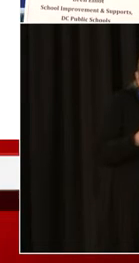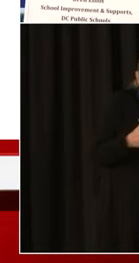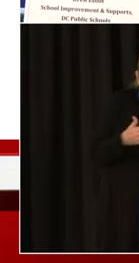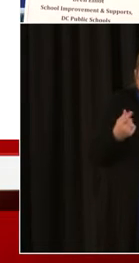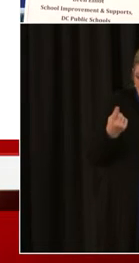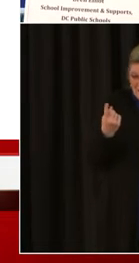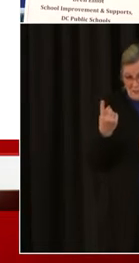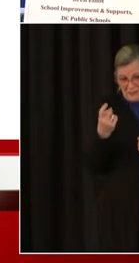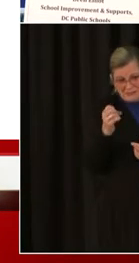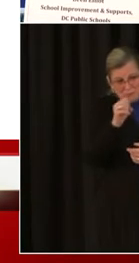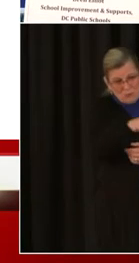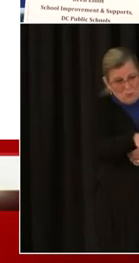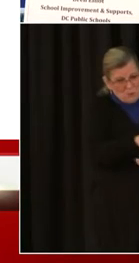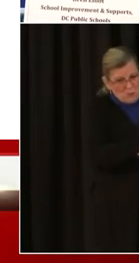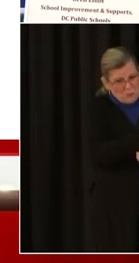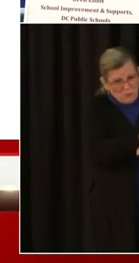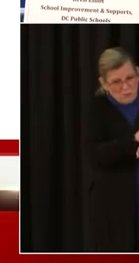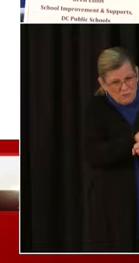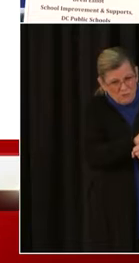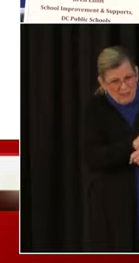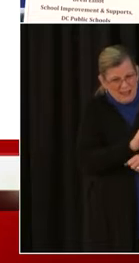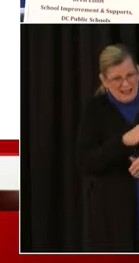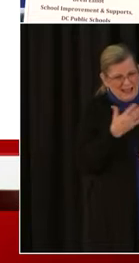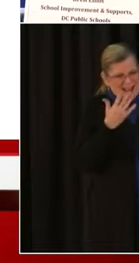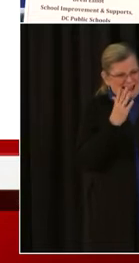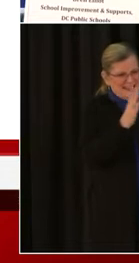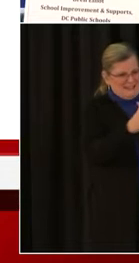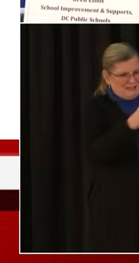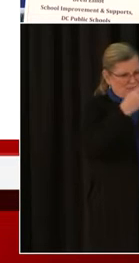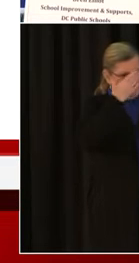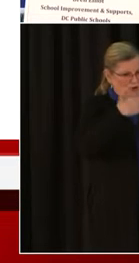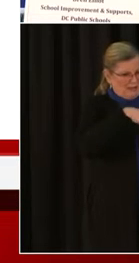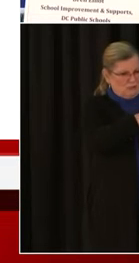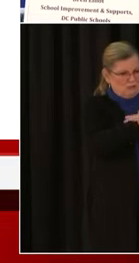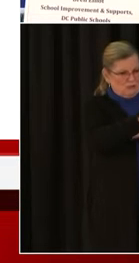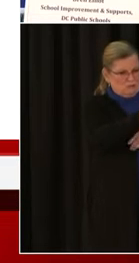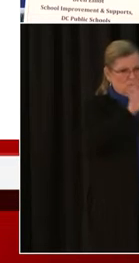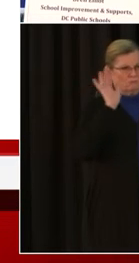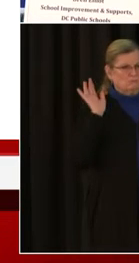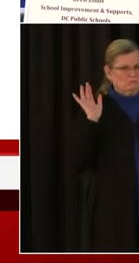or paperwork, that they do leave that at the front entrance. Next slide.